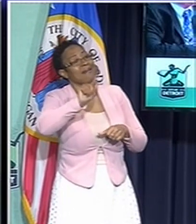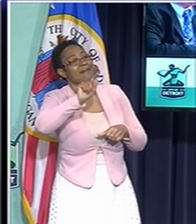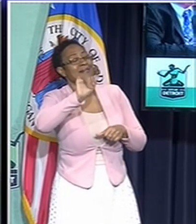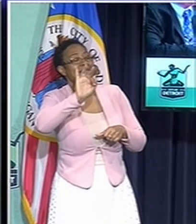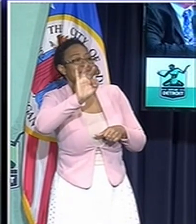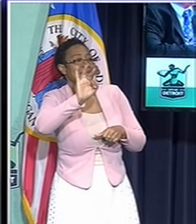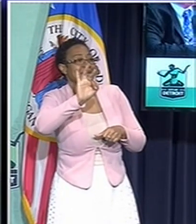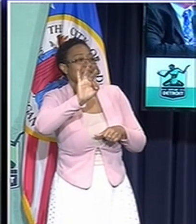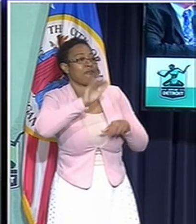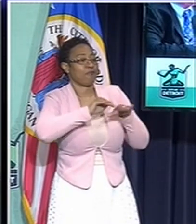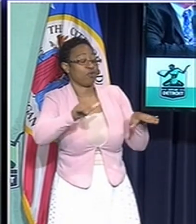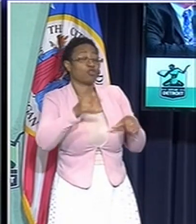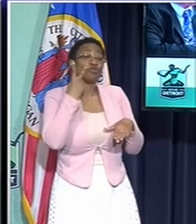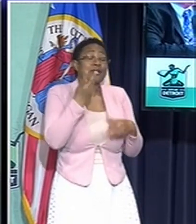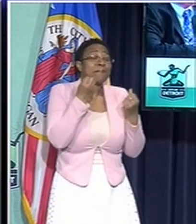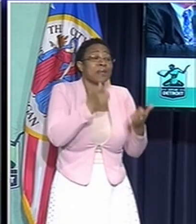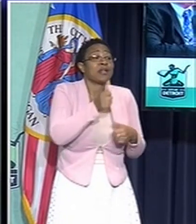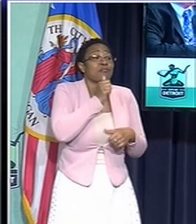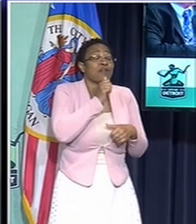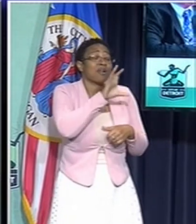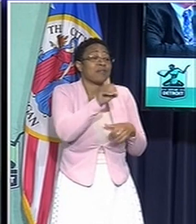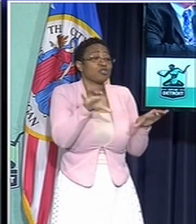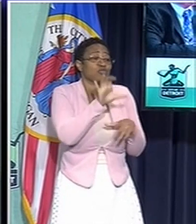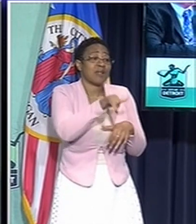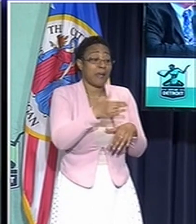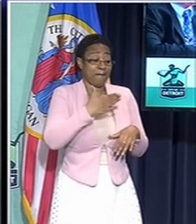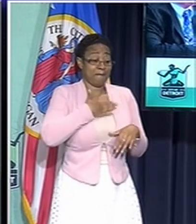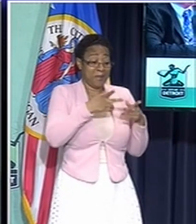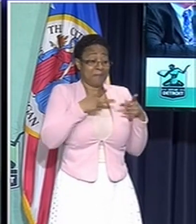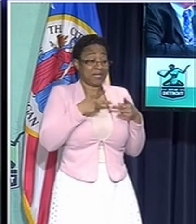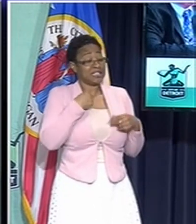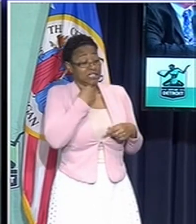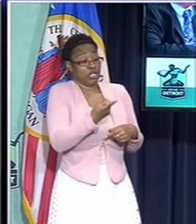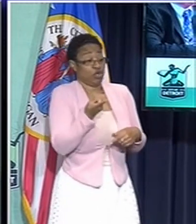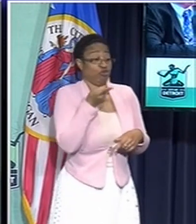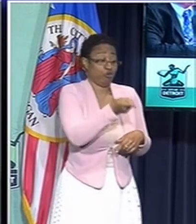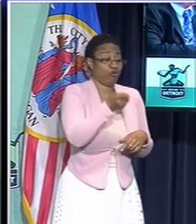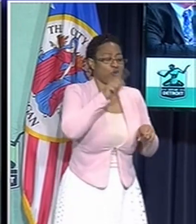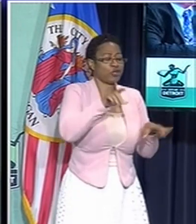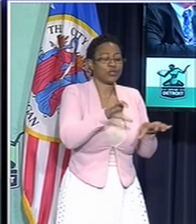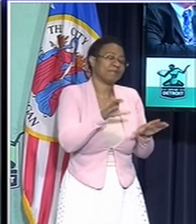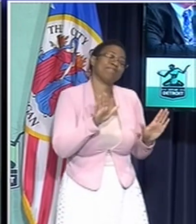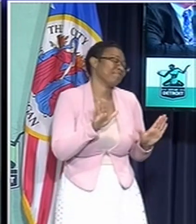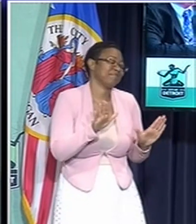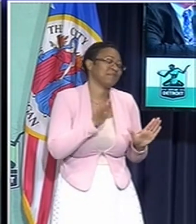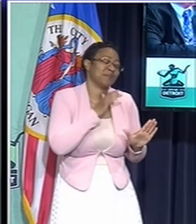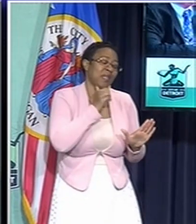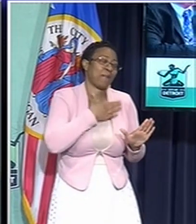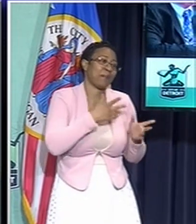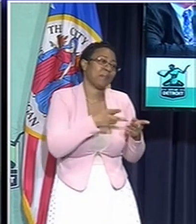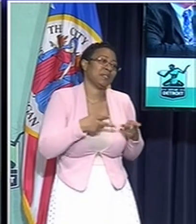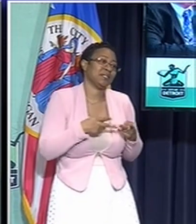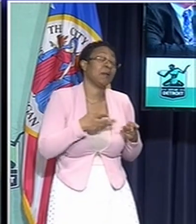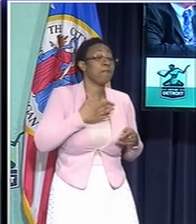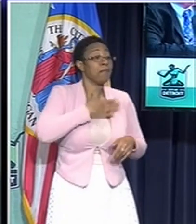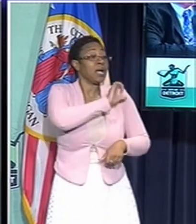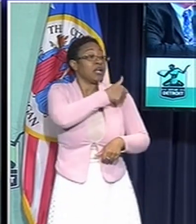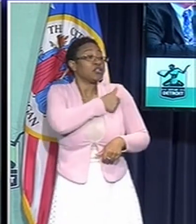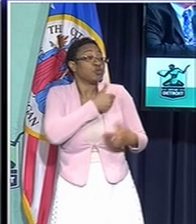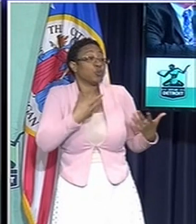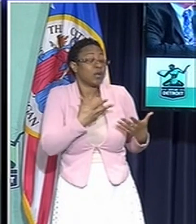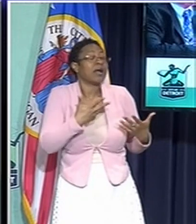companies do this, and so it's not my place to tell you what to pay individuals. My attitude is this. I can go